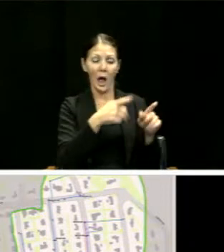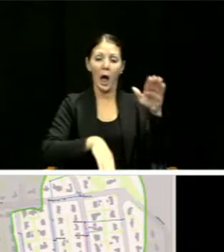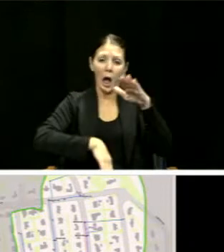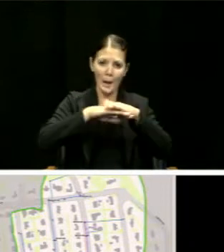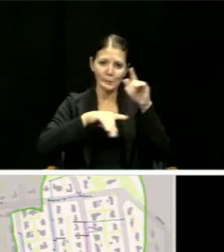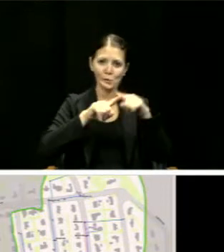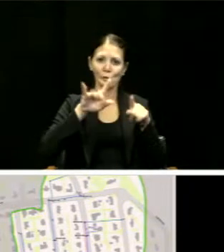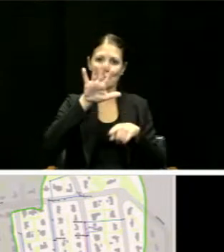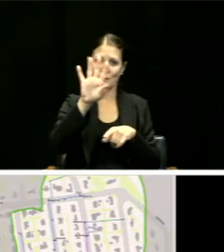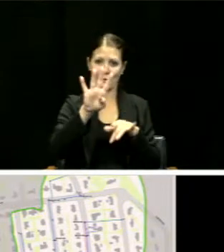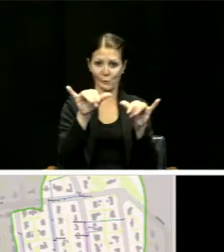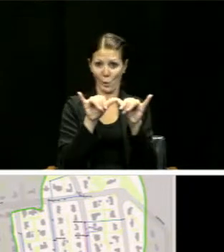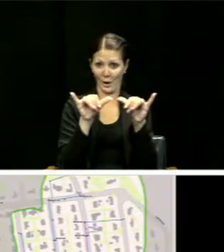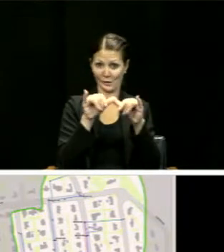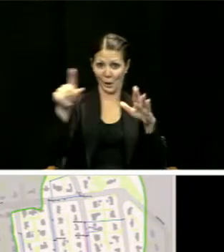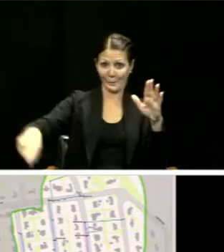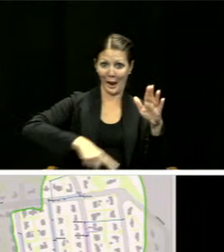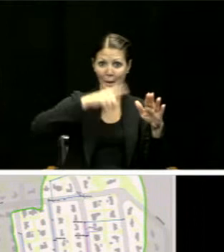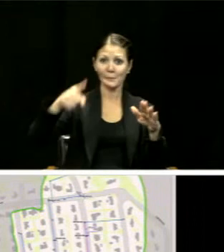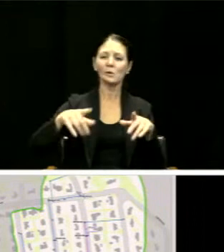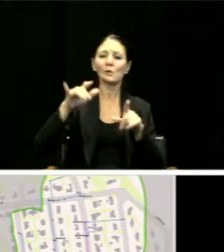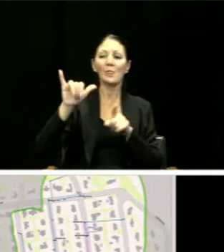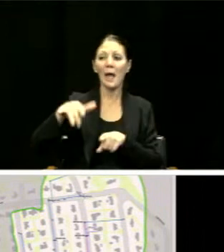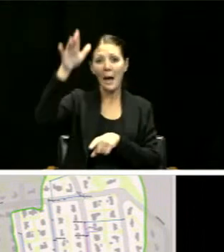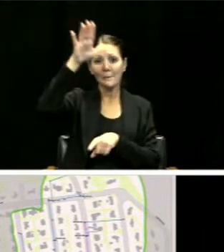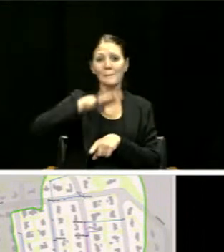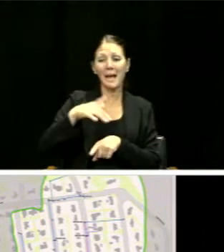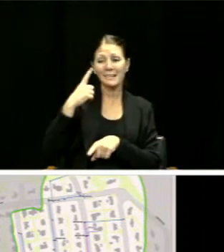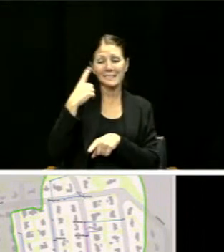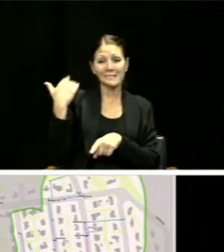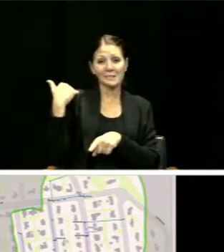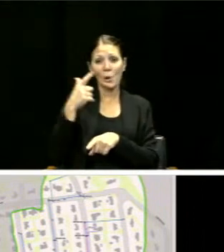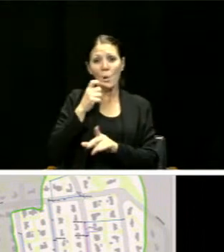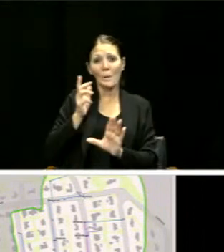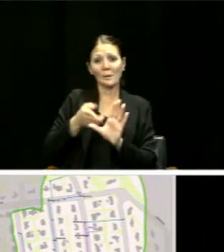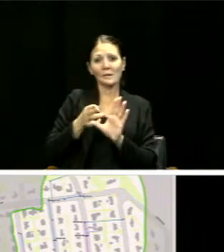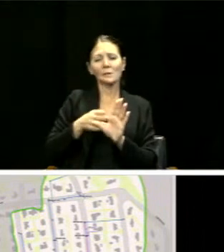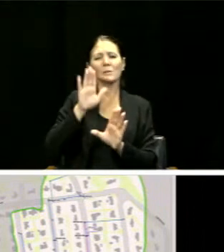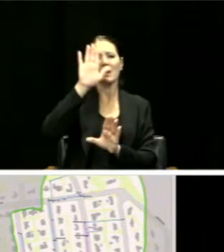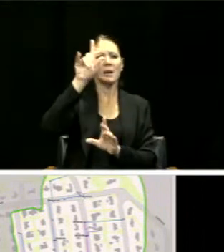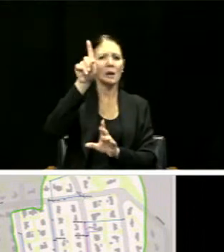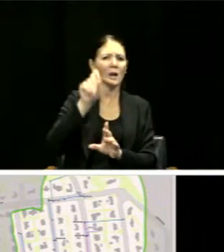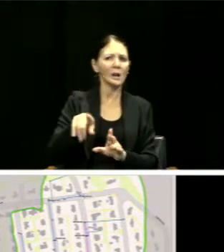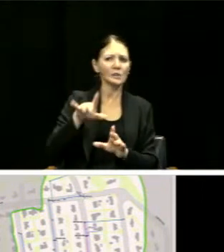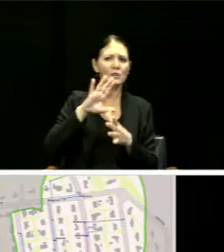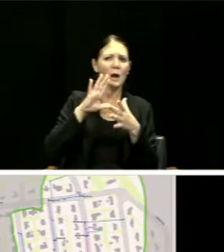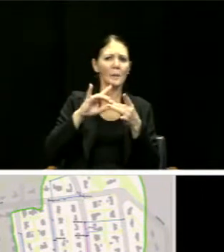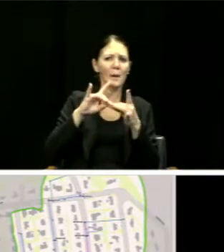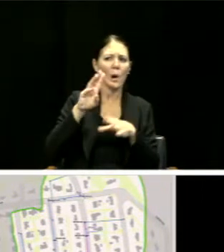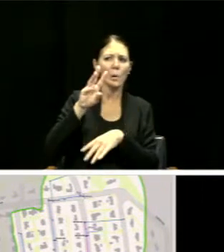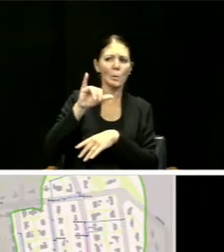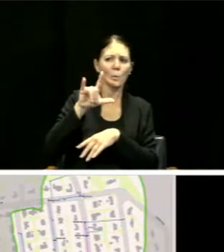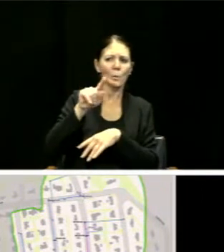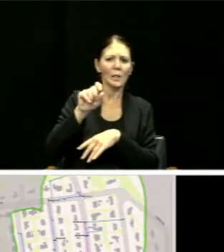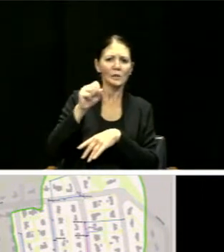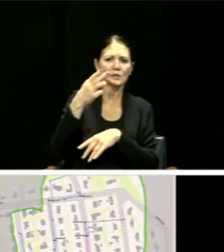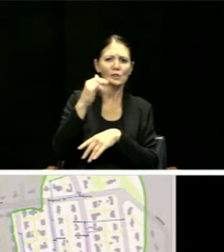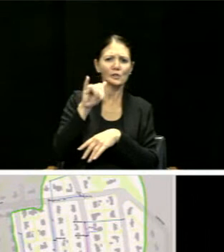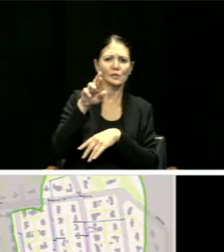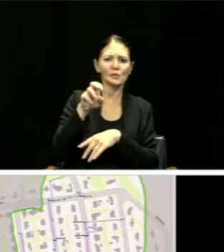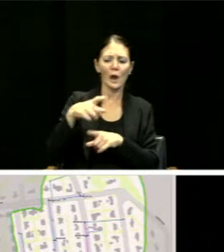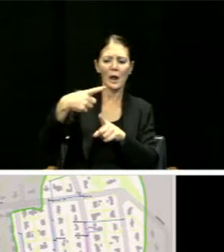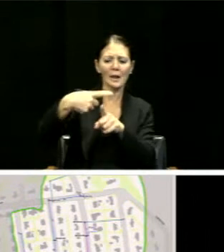So the gentleman that had asked a question about the pipe going down Wiltshire and down to the intersection